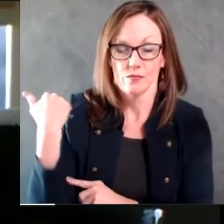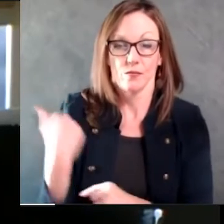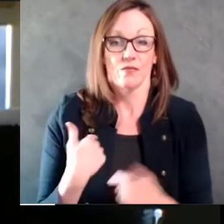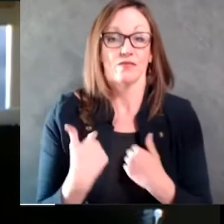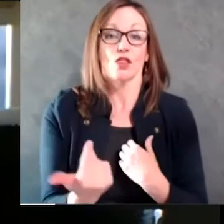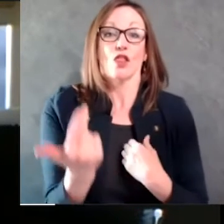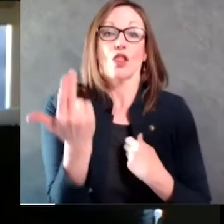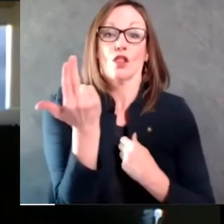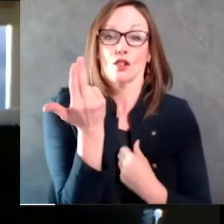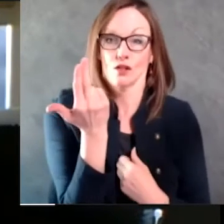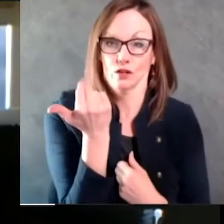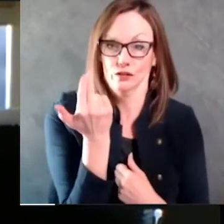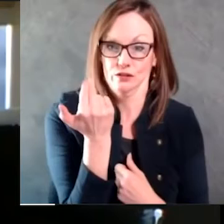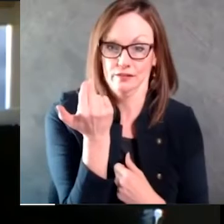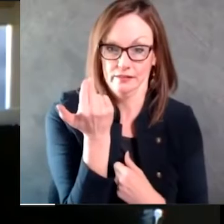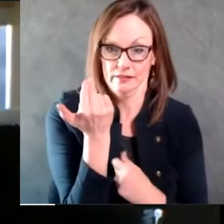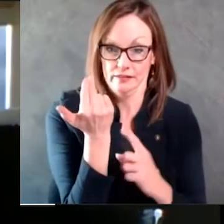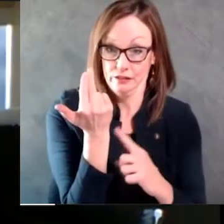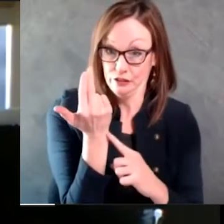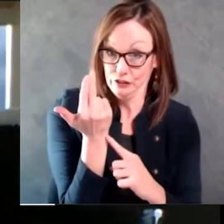in the number of people admitted.